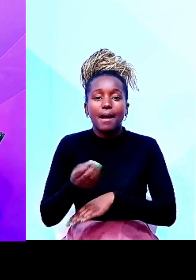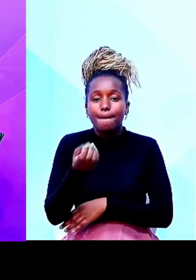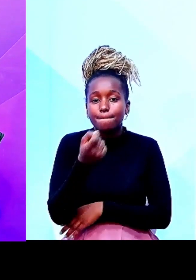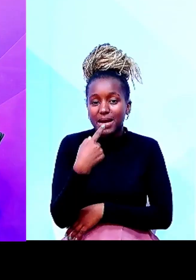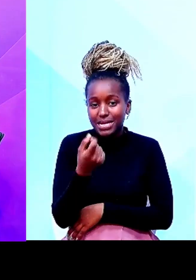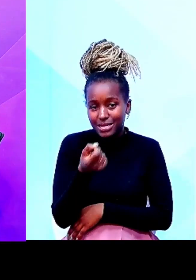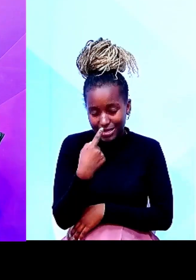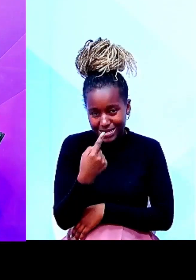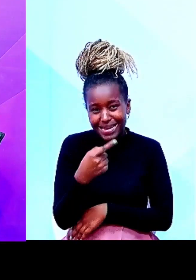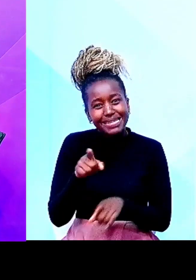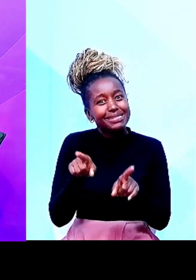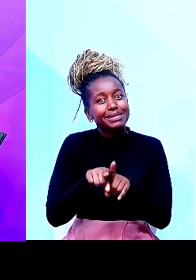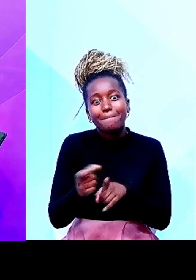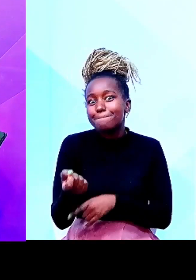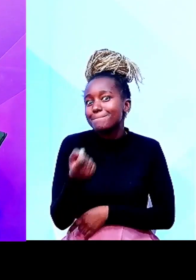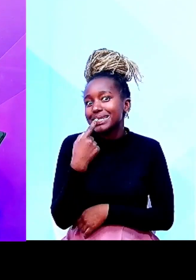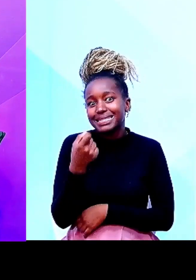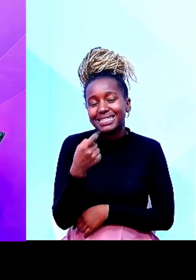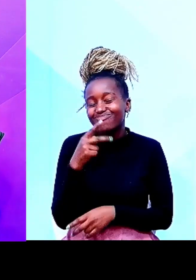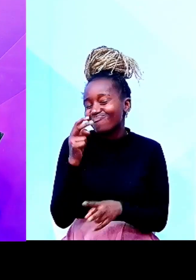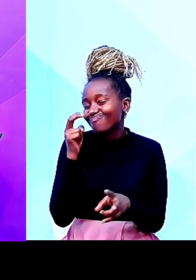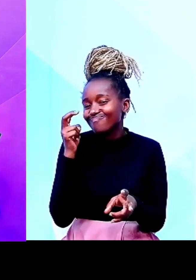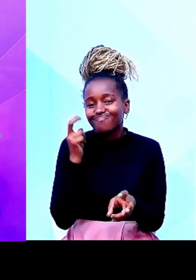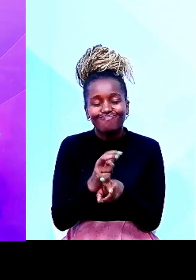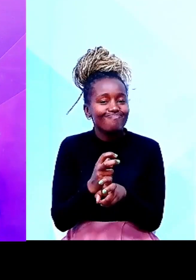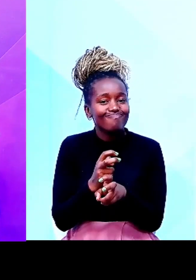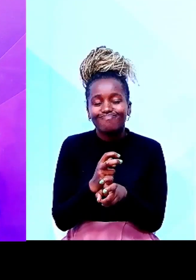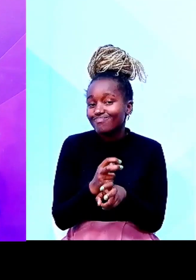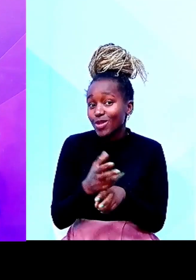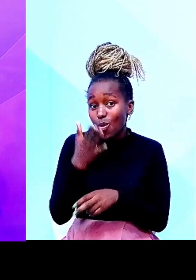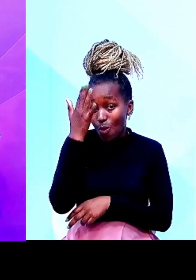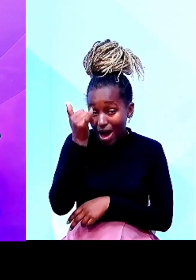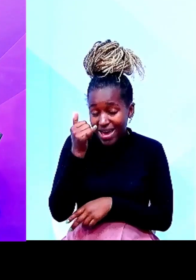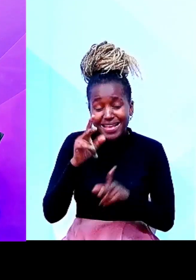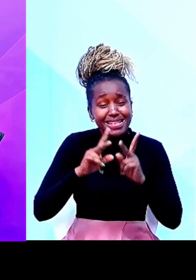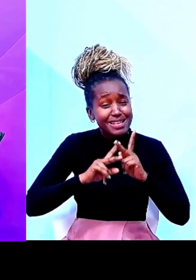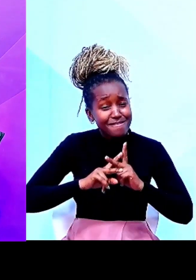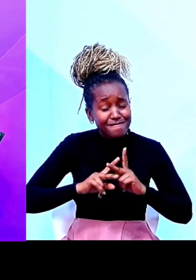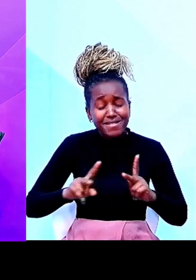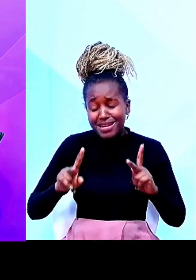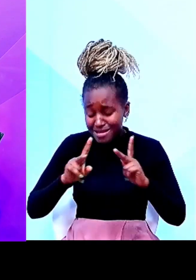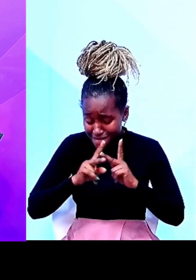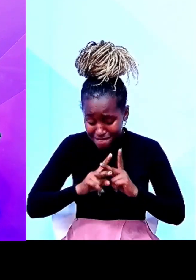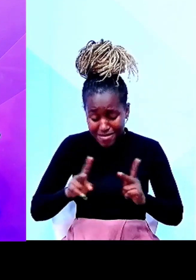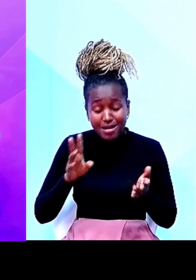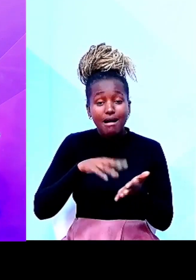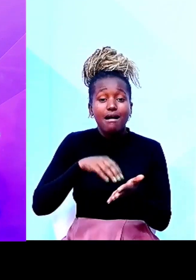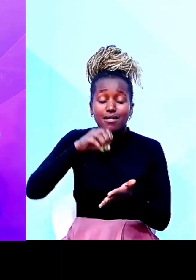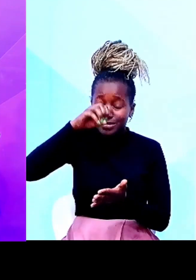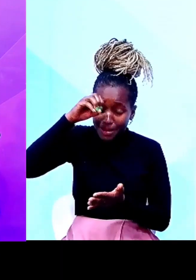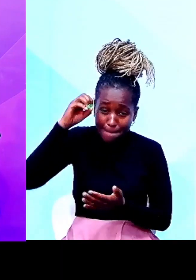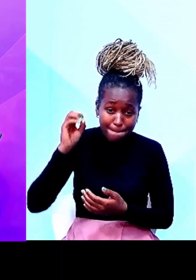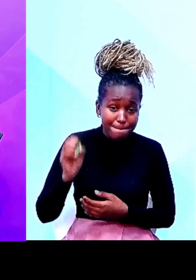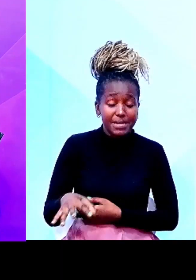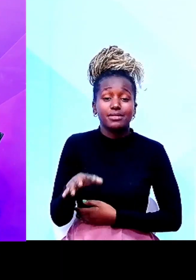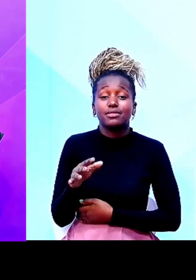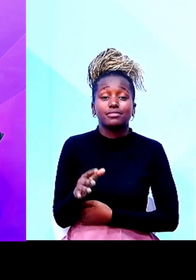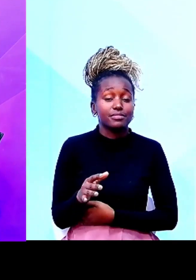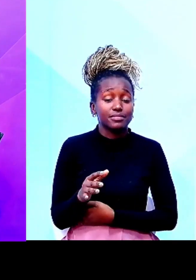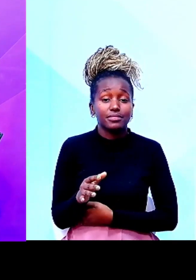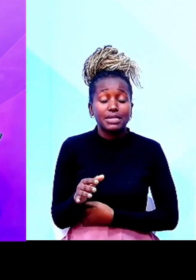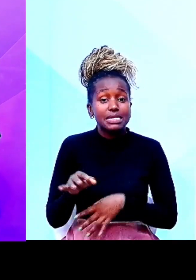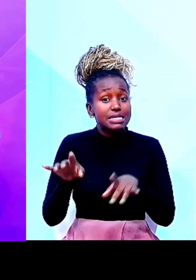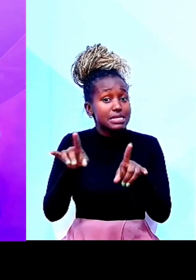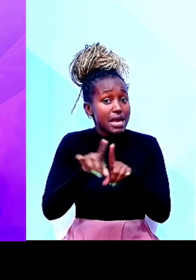getting a medication because our medicines are really very expensive, and you